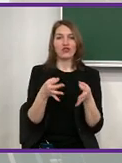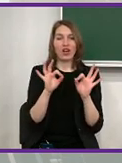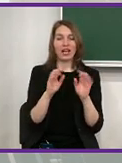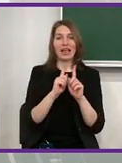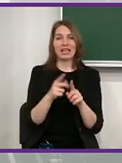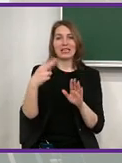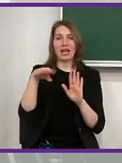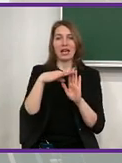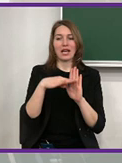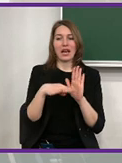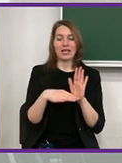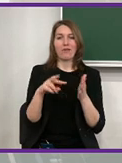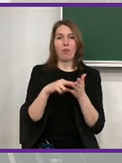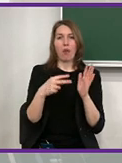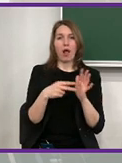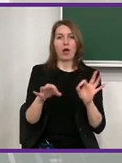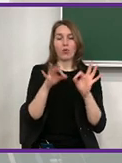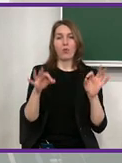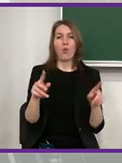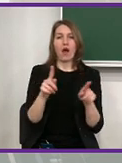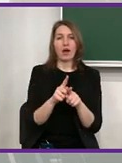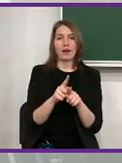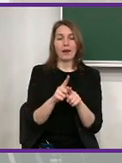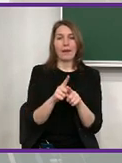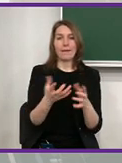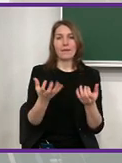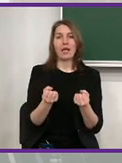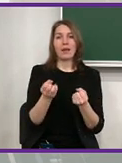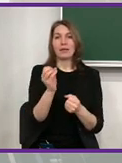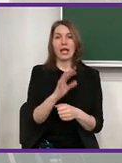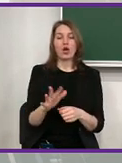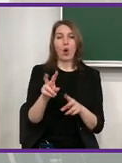parties. It is important that along directive,